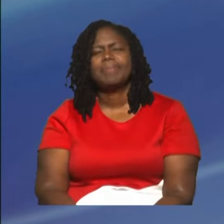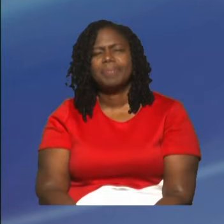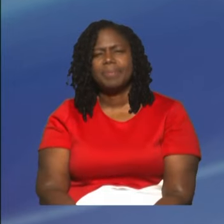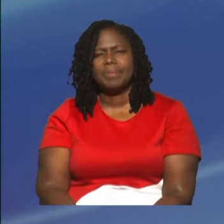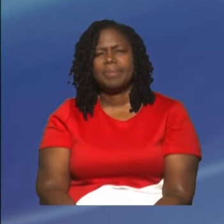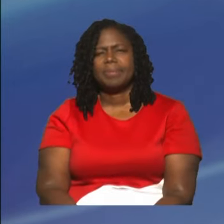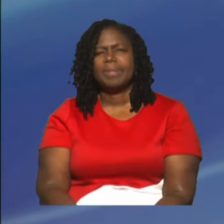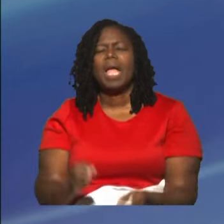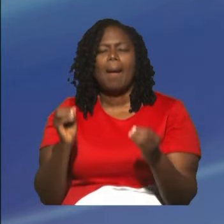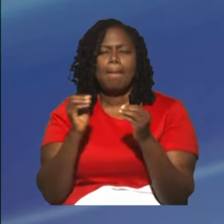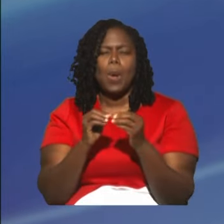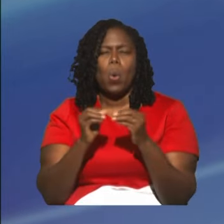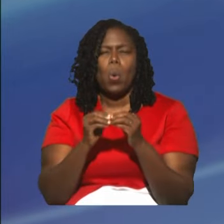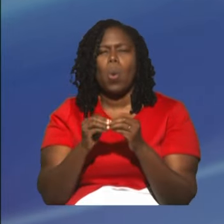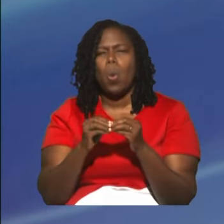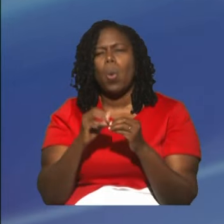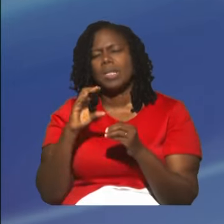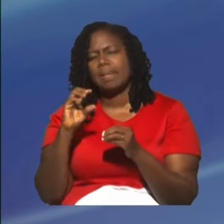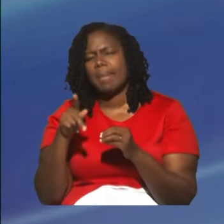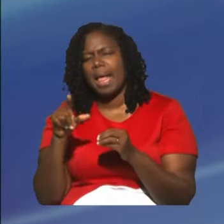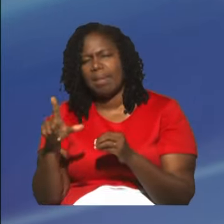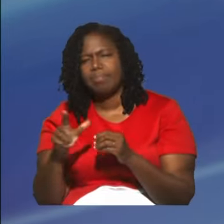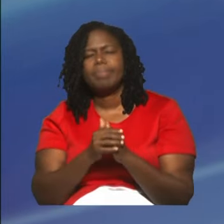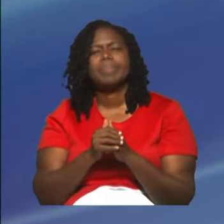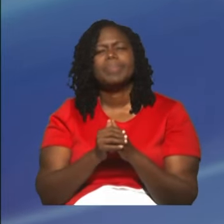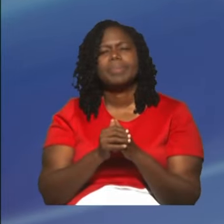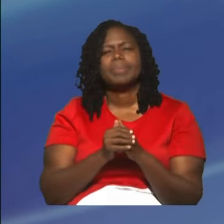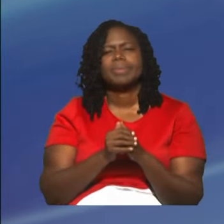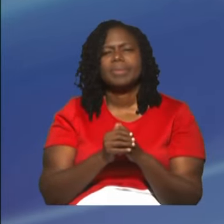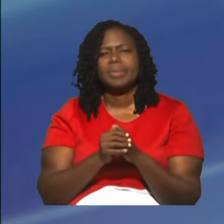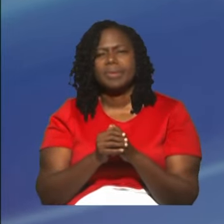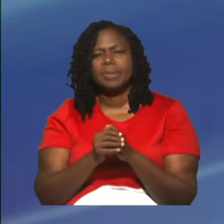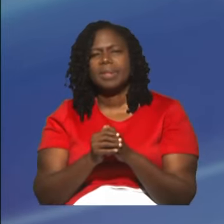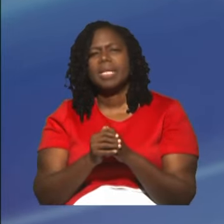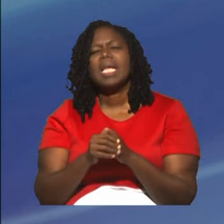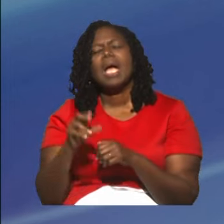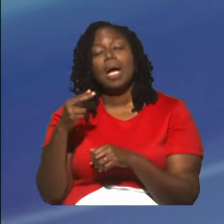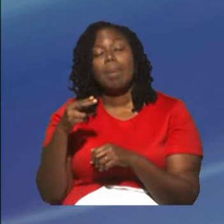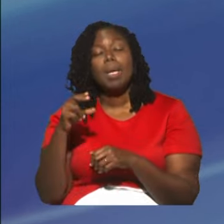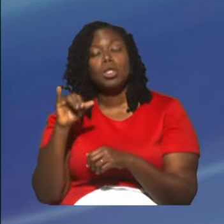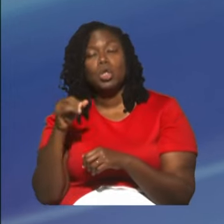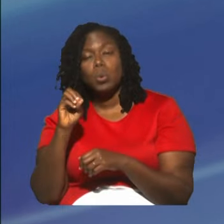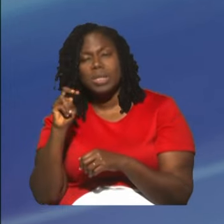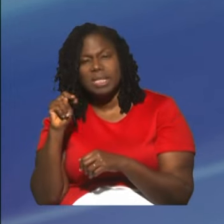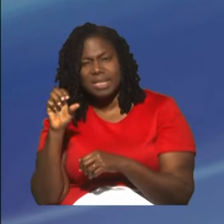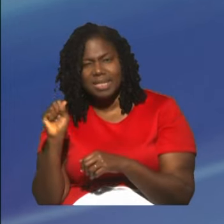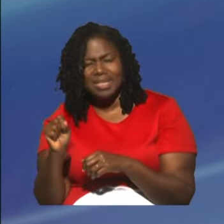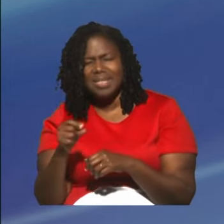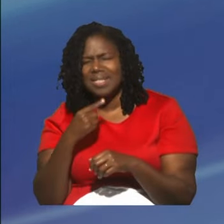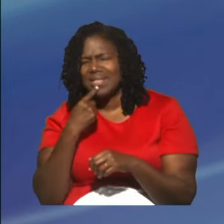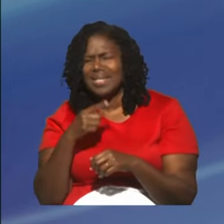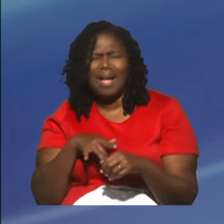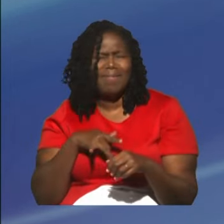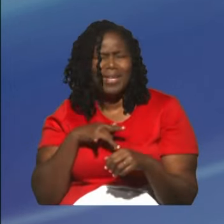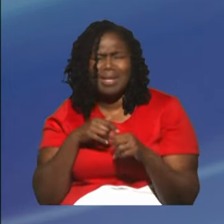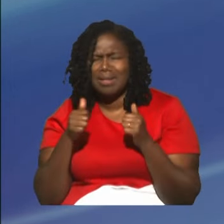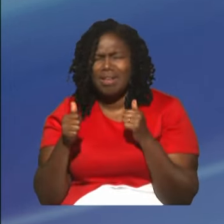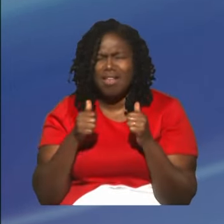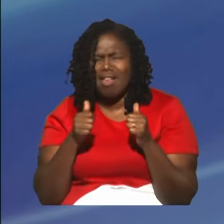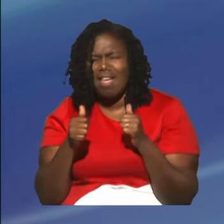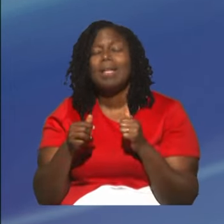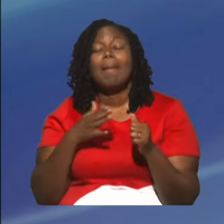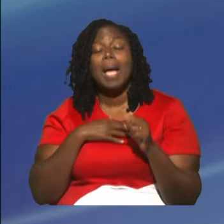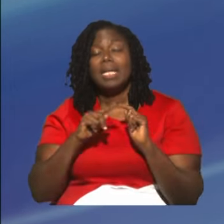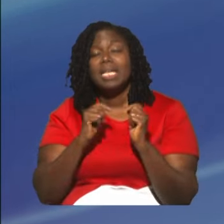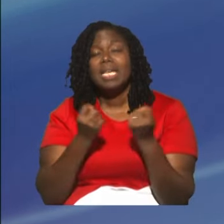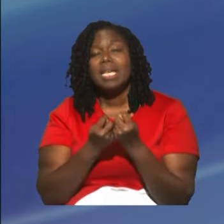In more Premiership news, head coach of St. Augustine Secondary School, Takuma Jones, could not hide his satisfaction following his team's